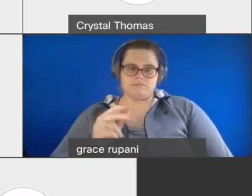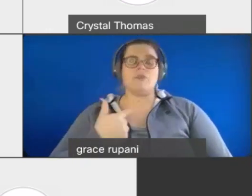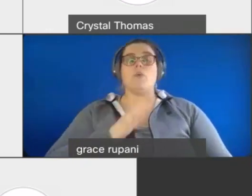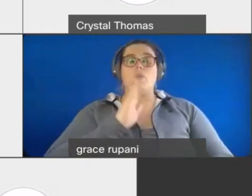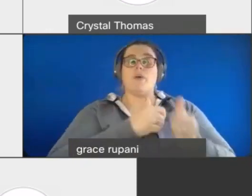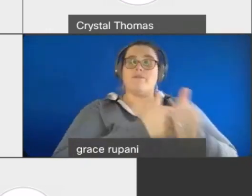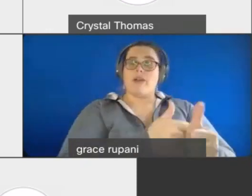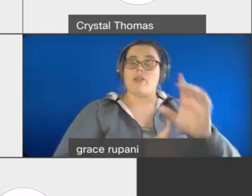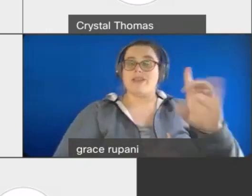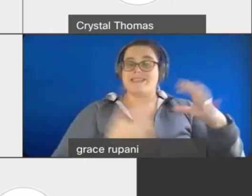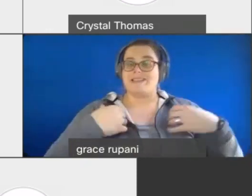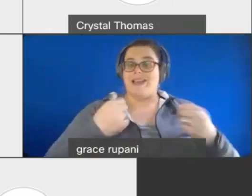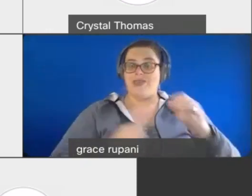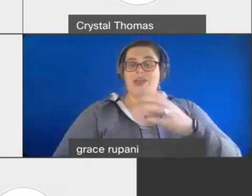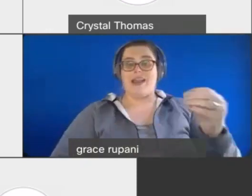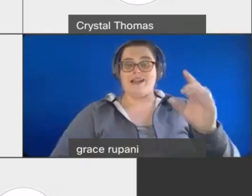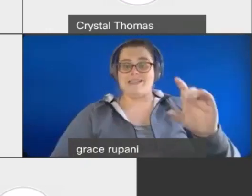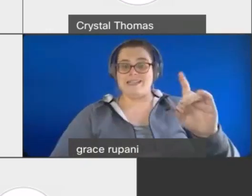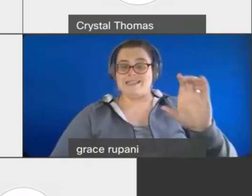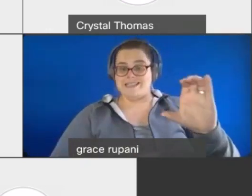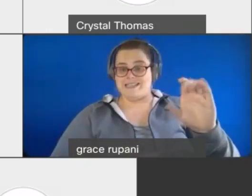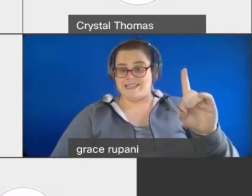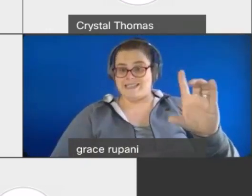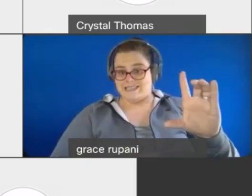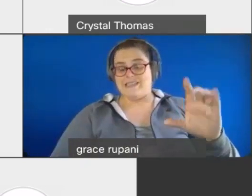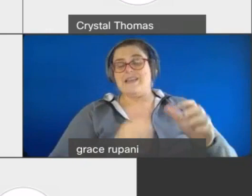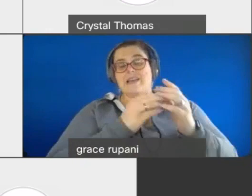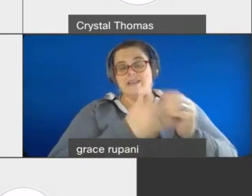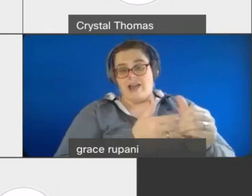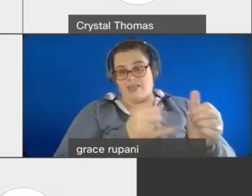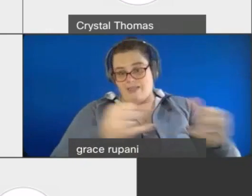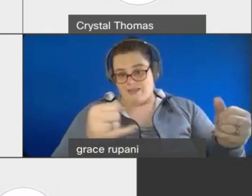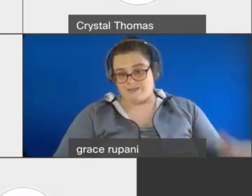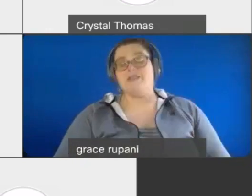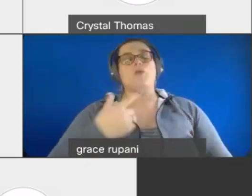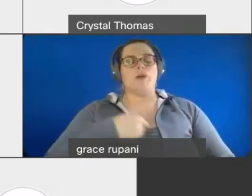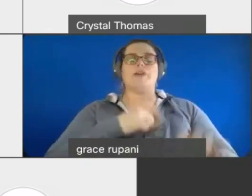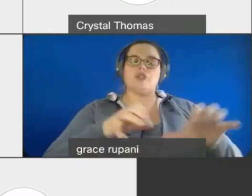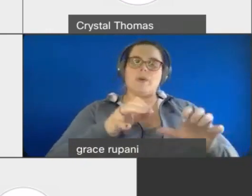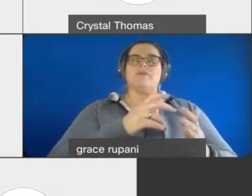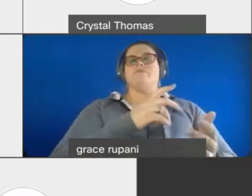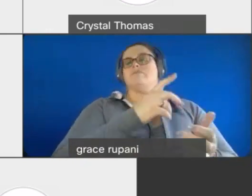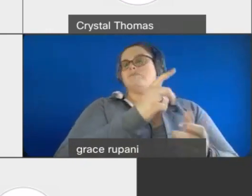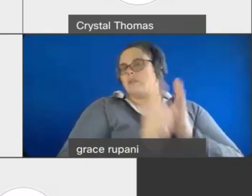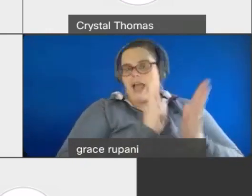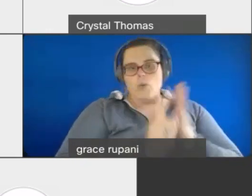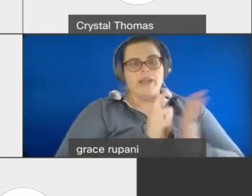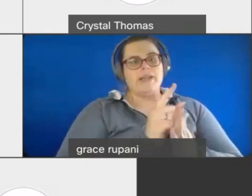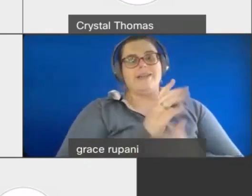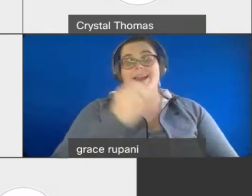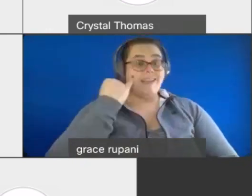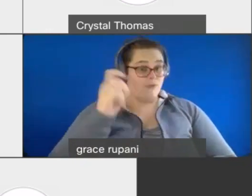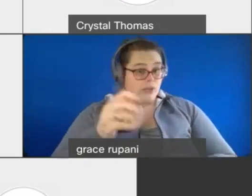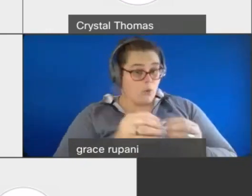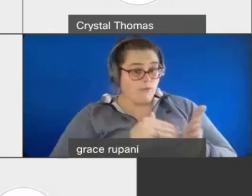guidelines. We're doing that before, after each session, hourly, and more frequently if we need to. We're going to still